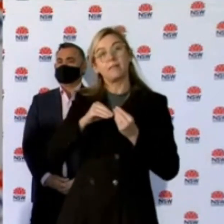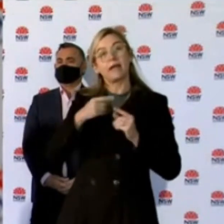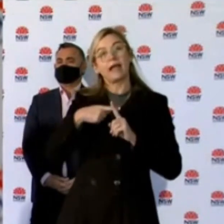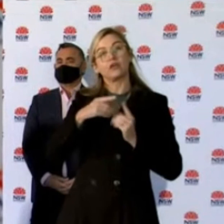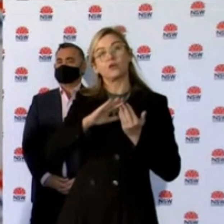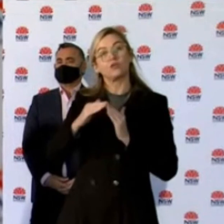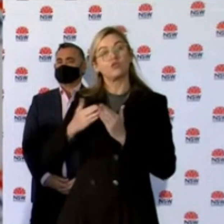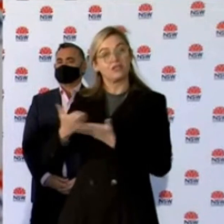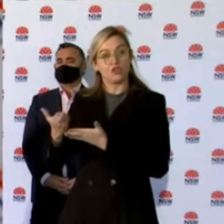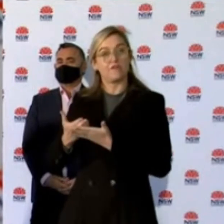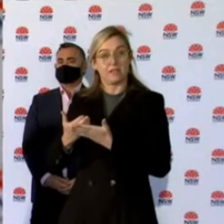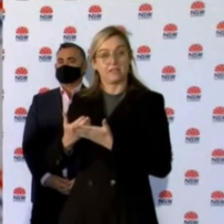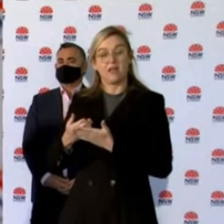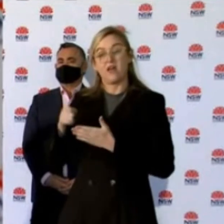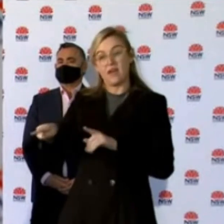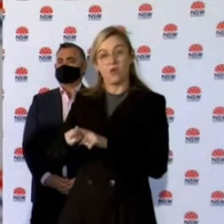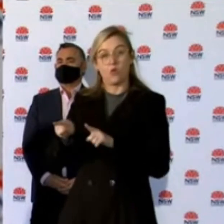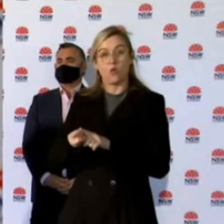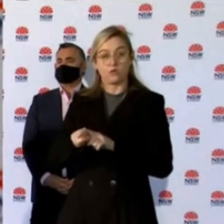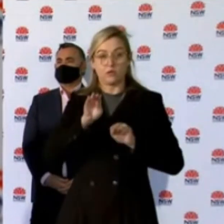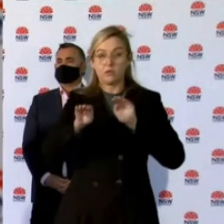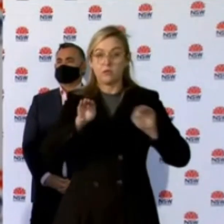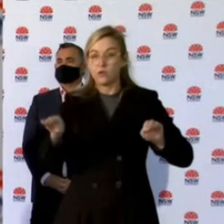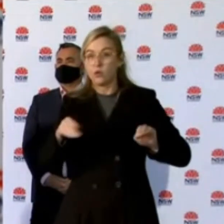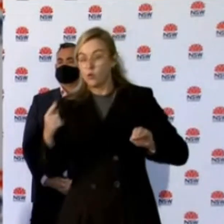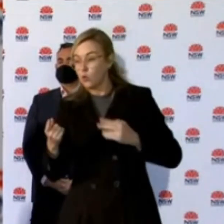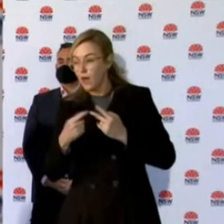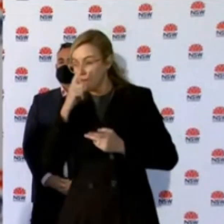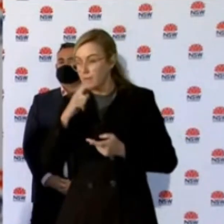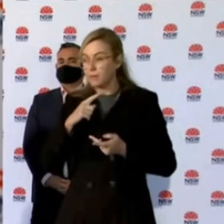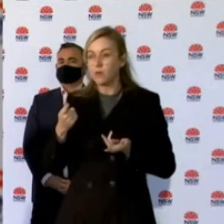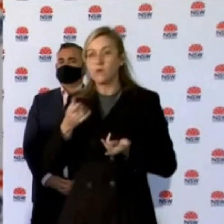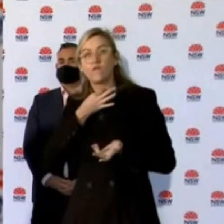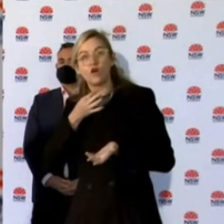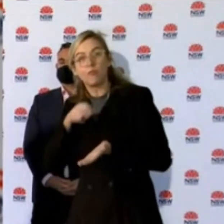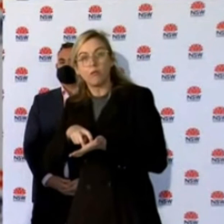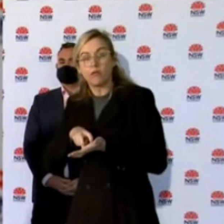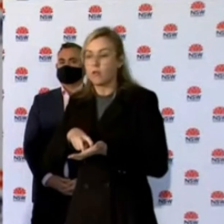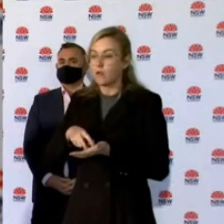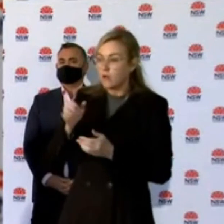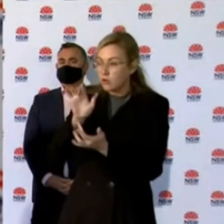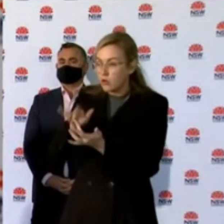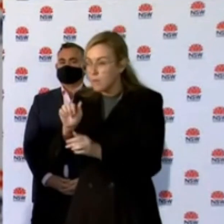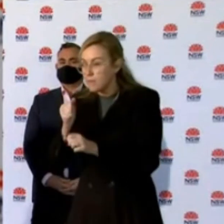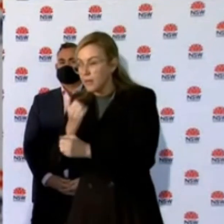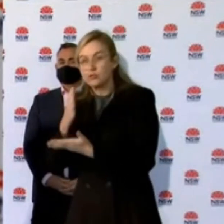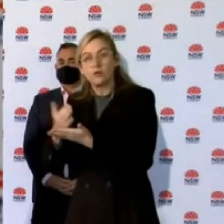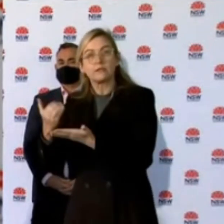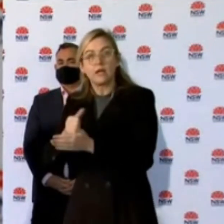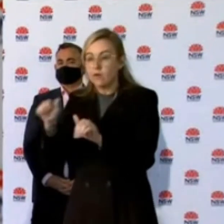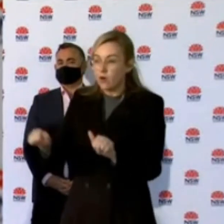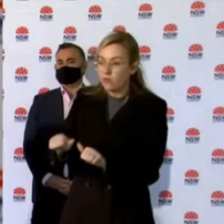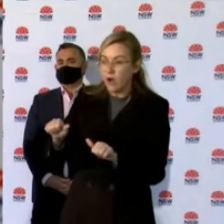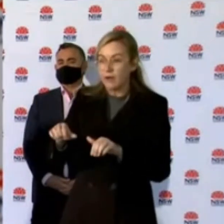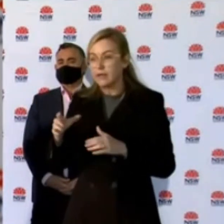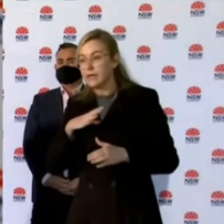areas of government reaching out proactively to those most vulnerable to make sure people have what they need during this difficult time. And we are all